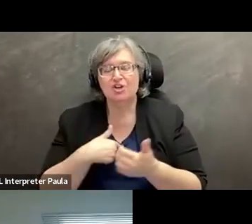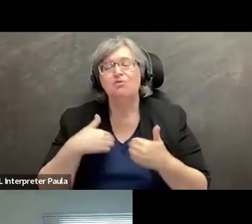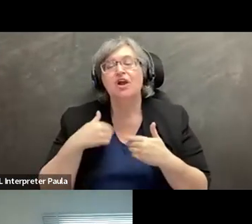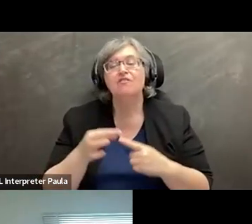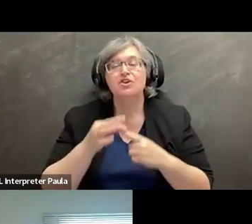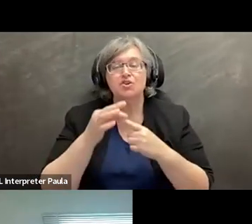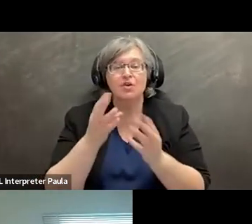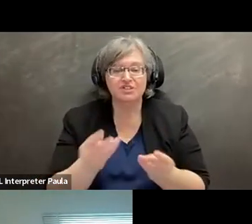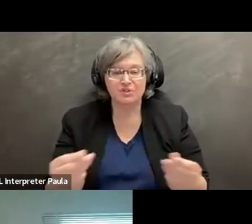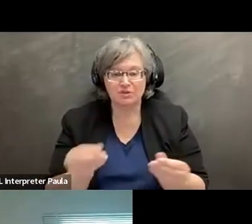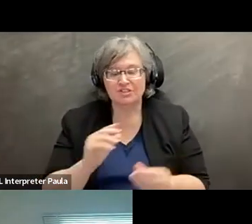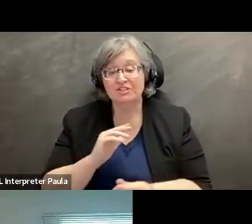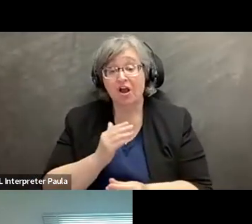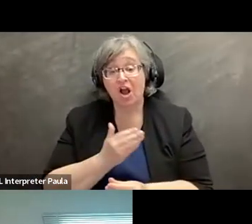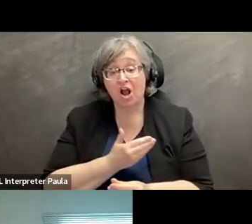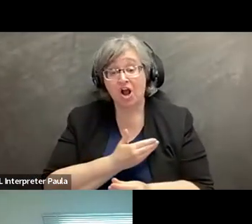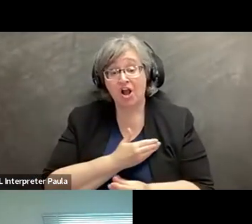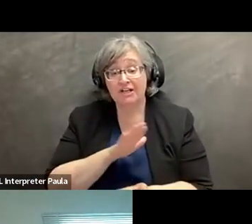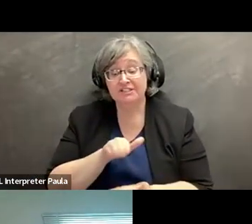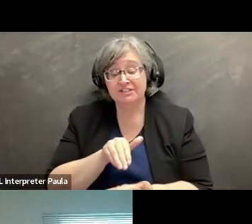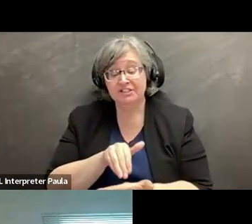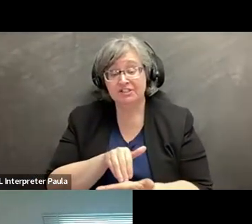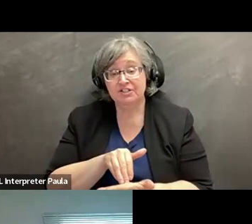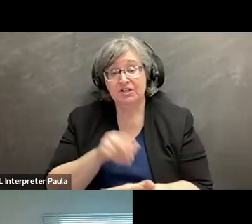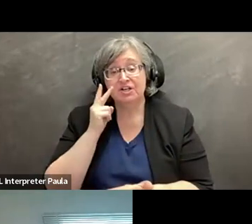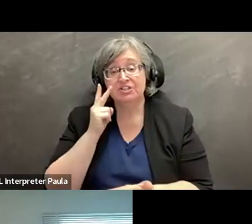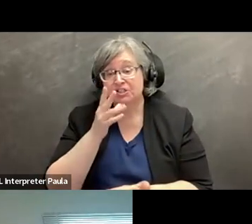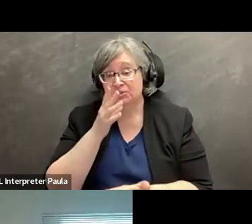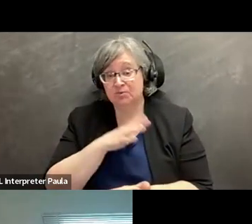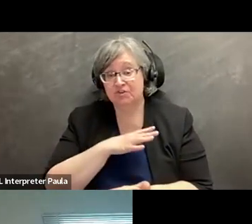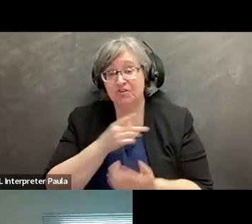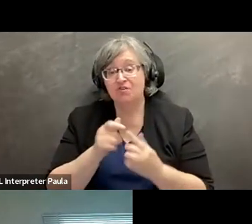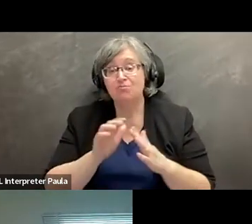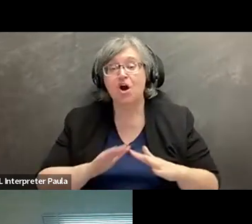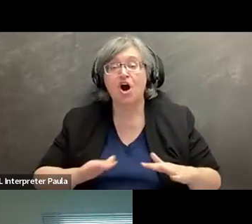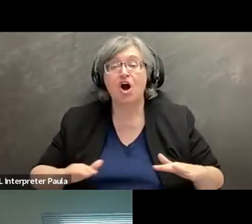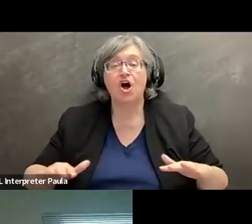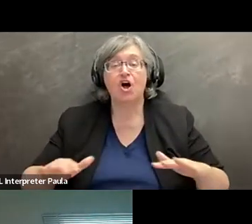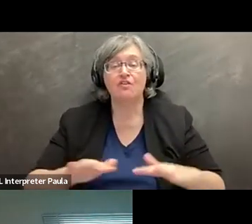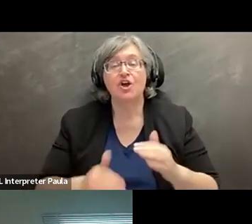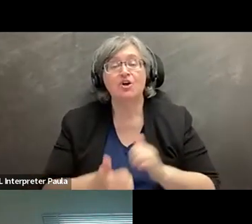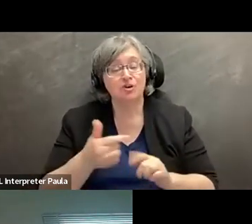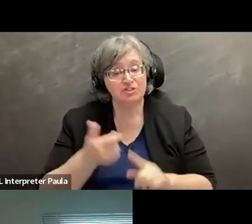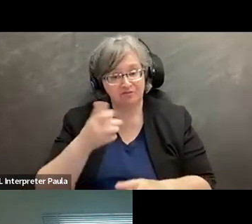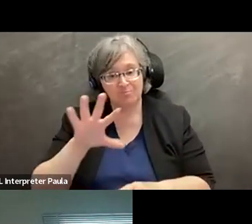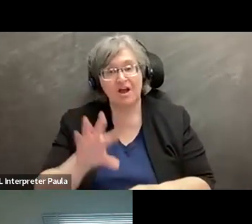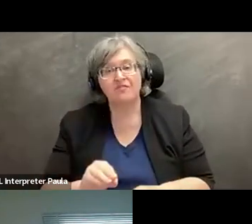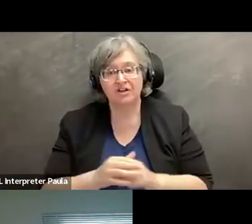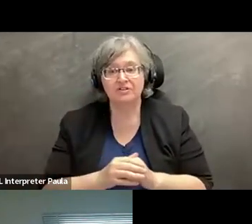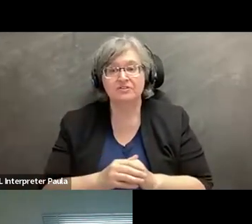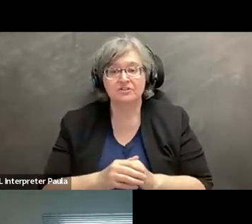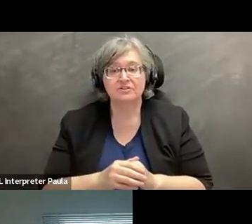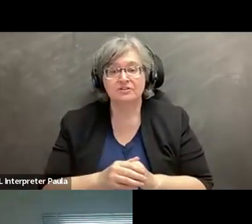solutions. So our center sees women from all over mostly from Africa. I